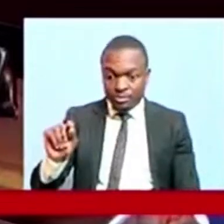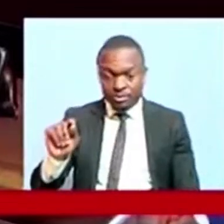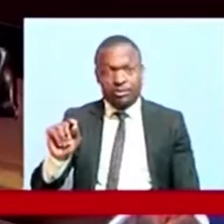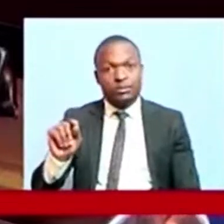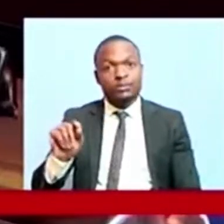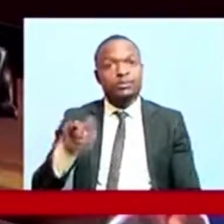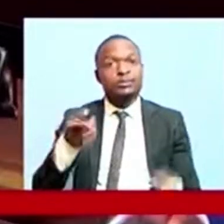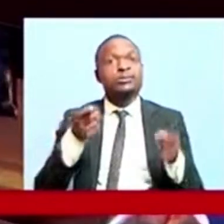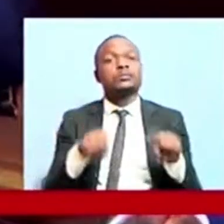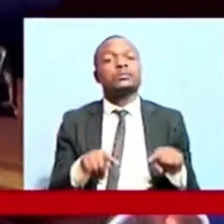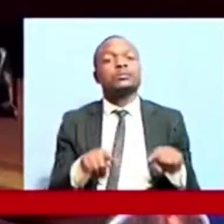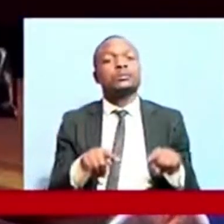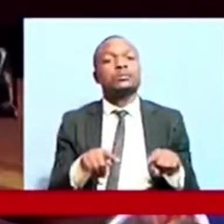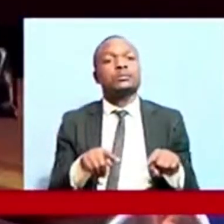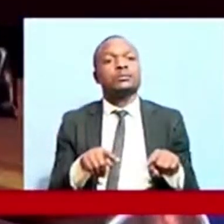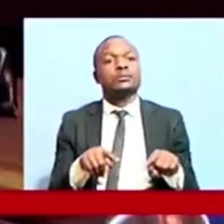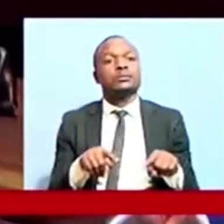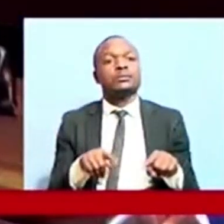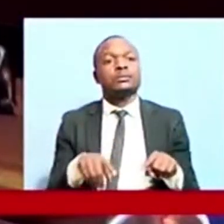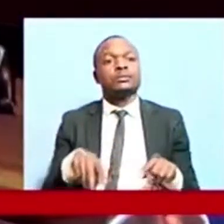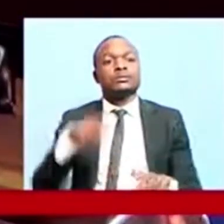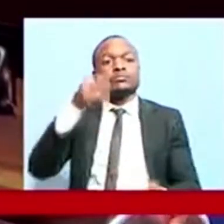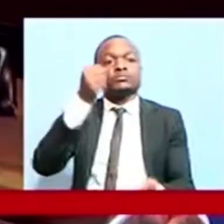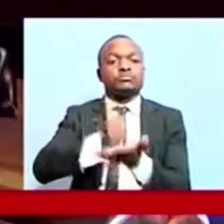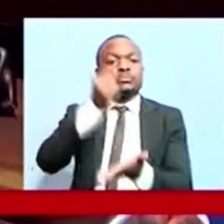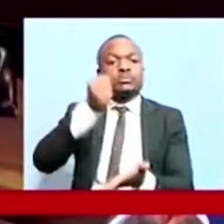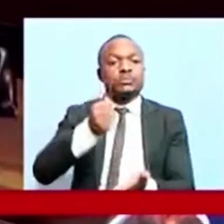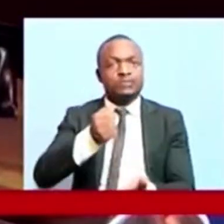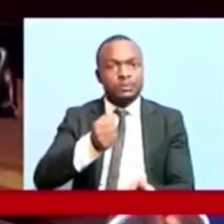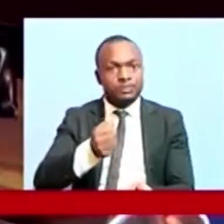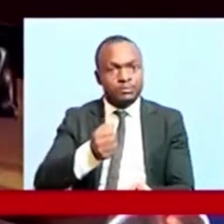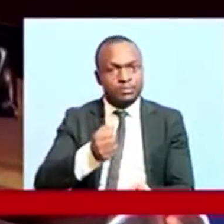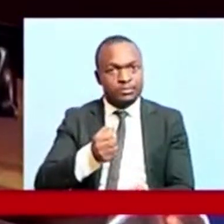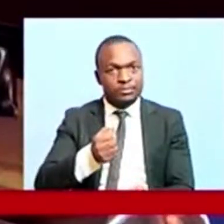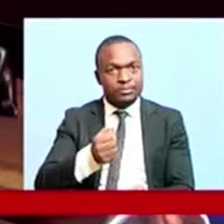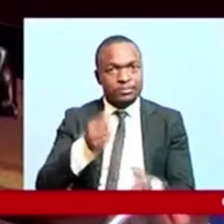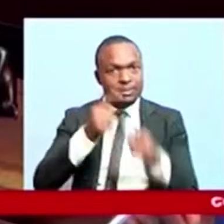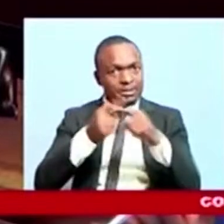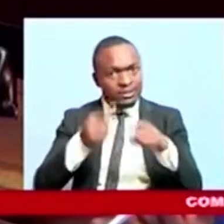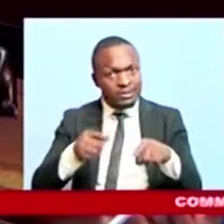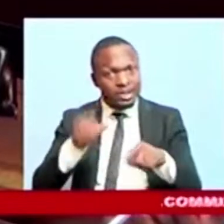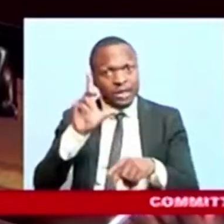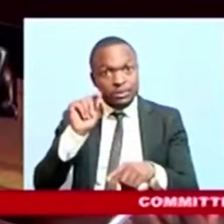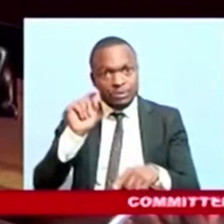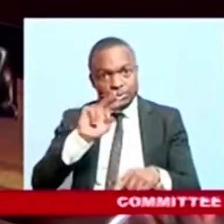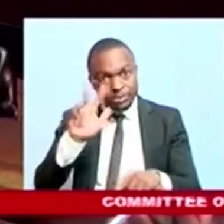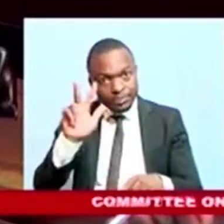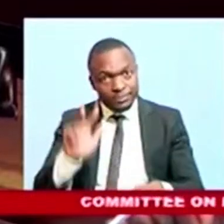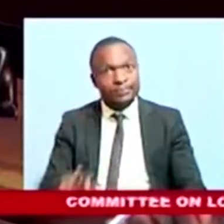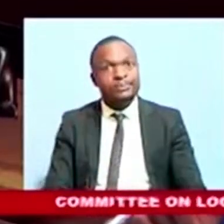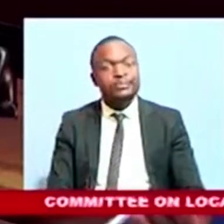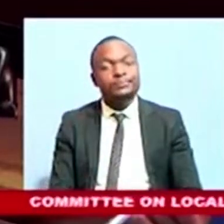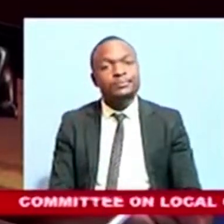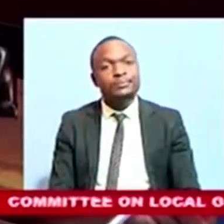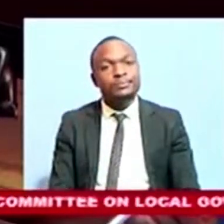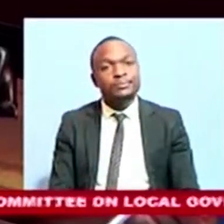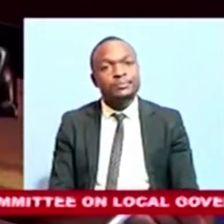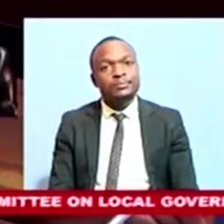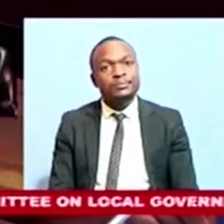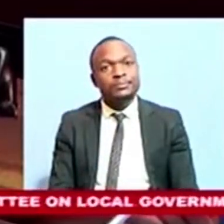and then a stamp was done in 2023.